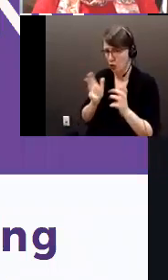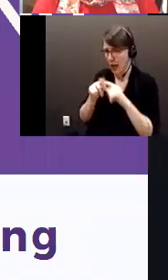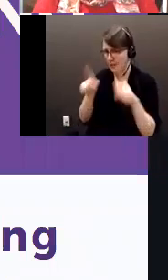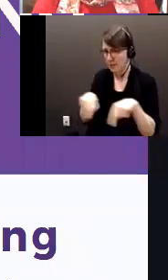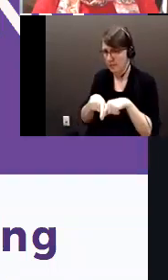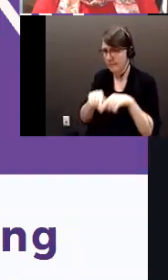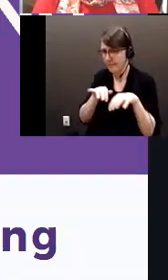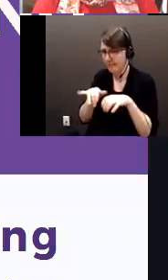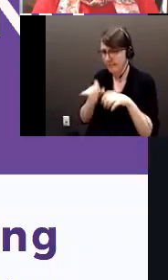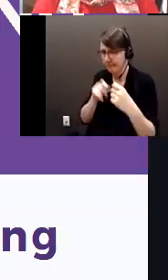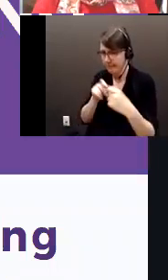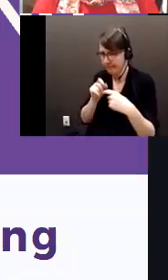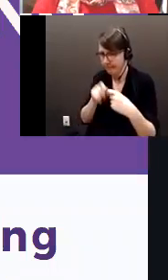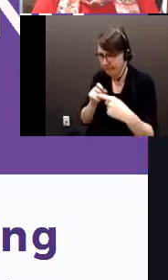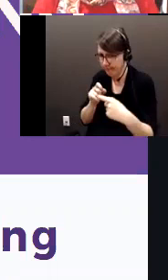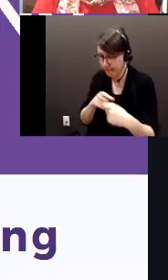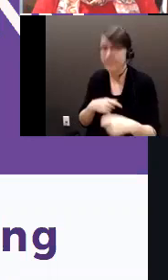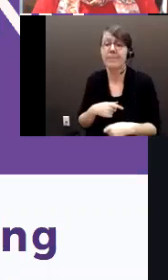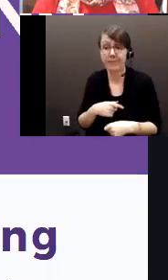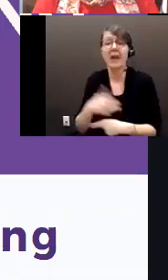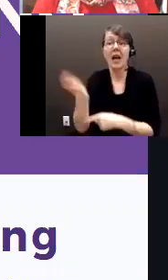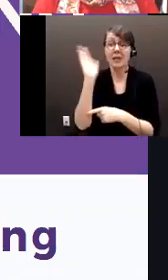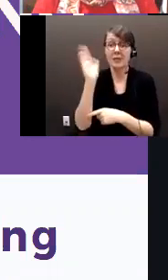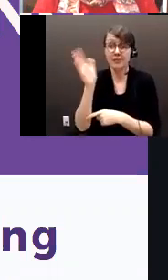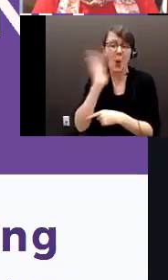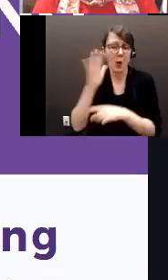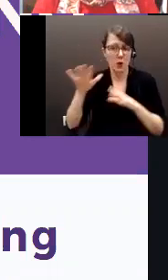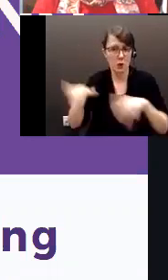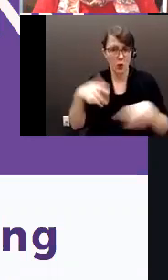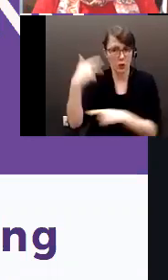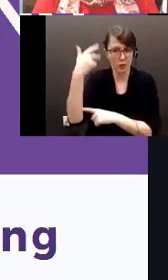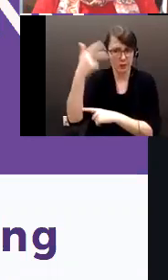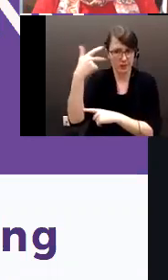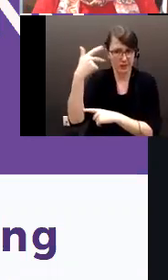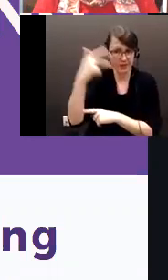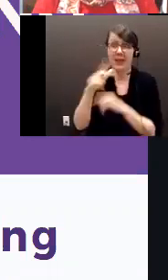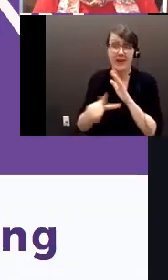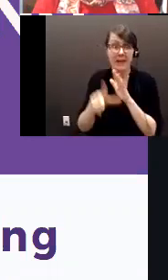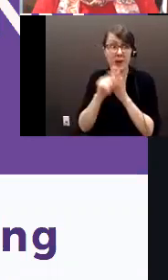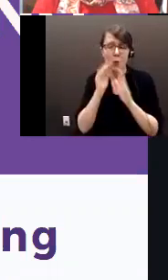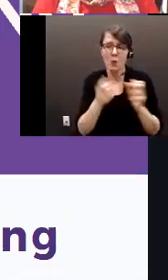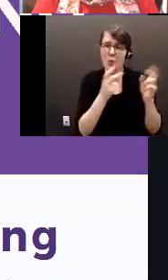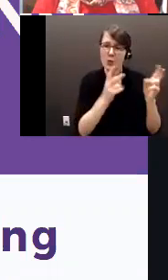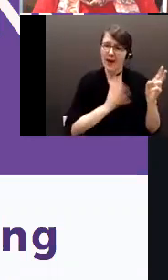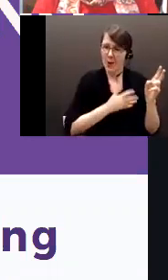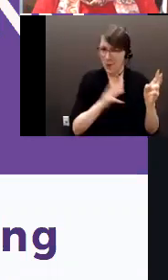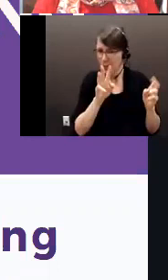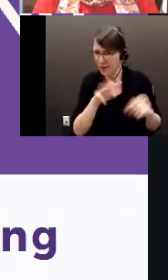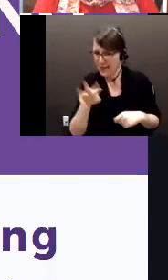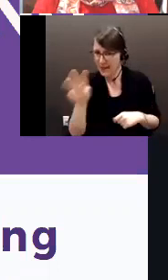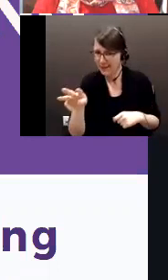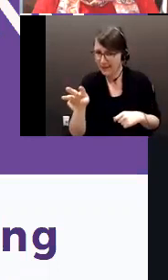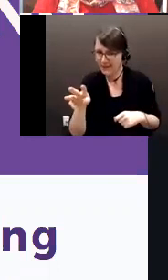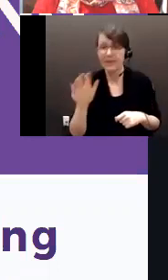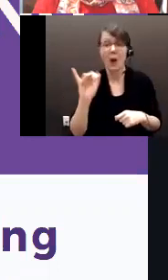and you will be able to find that on our website. Also, we're happy to have ASL